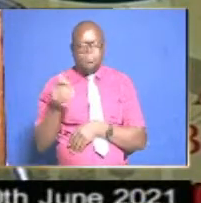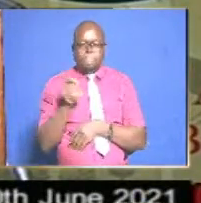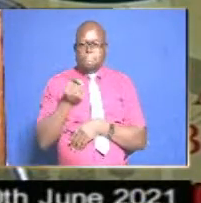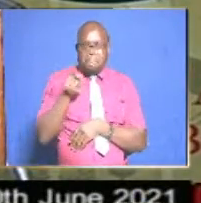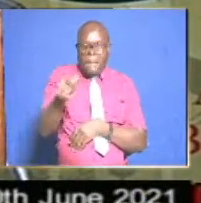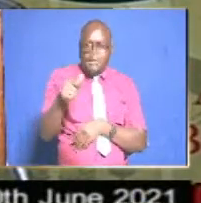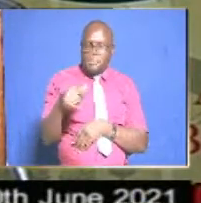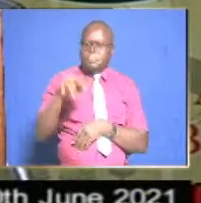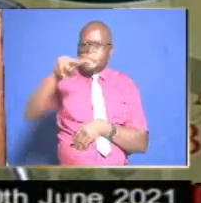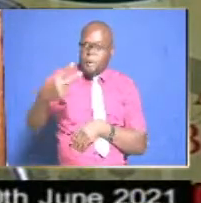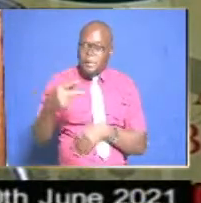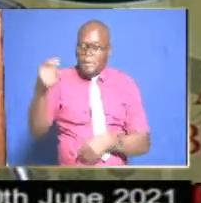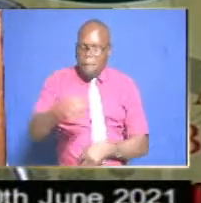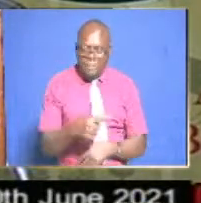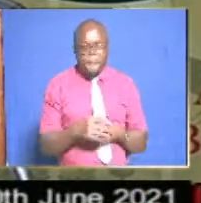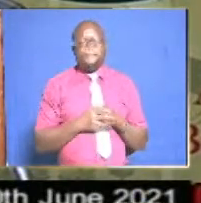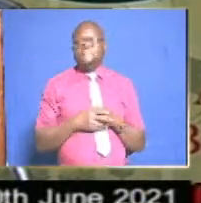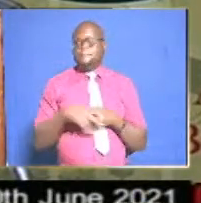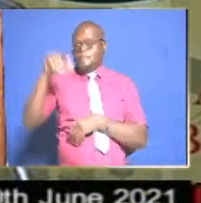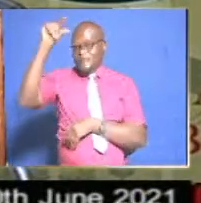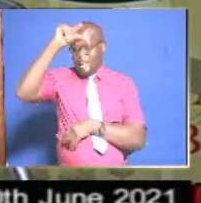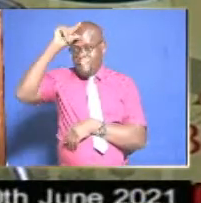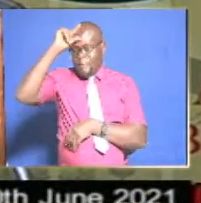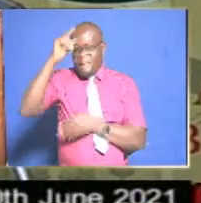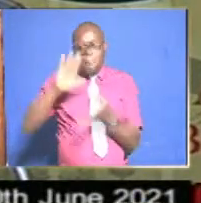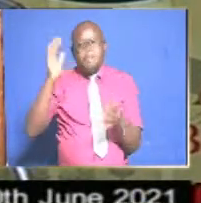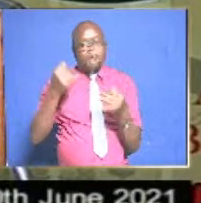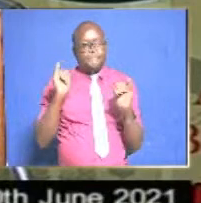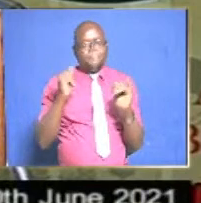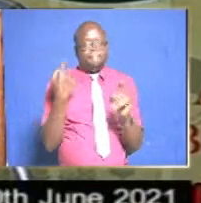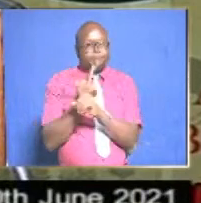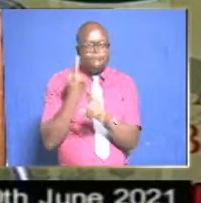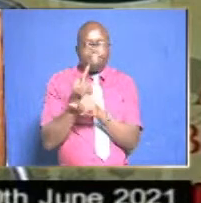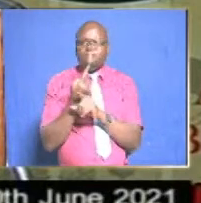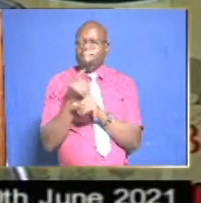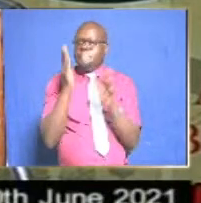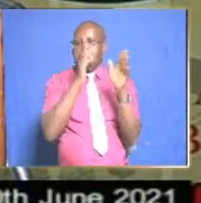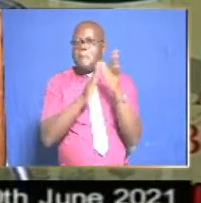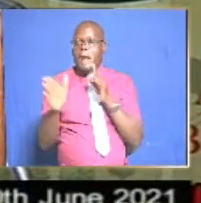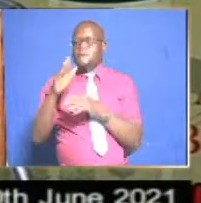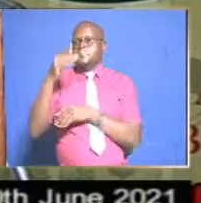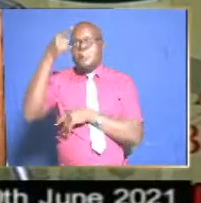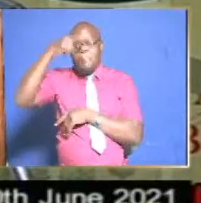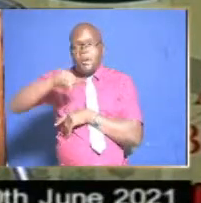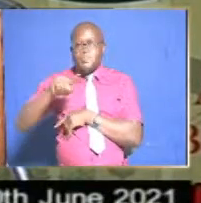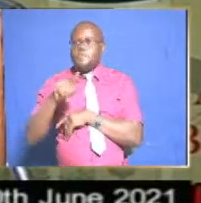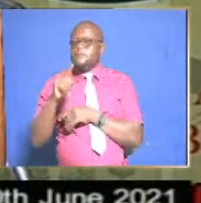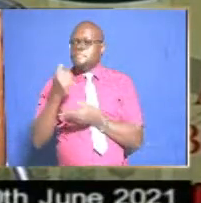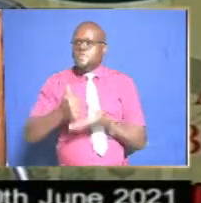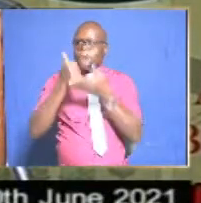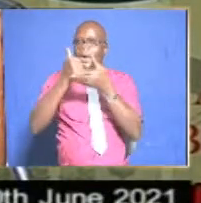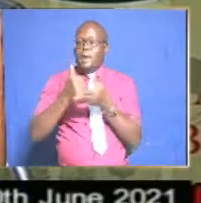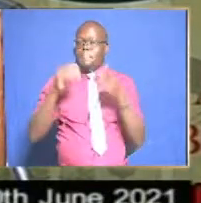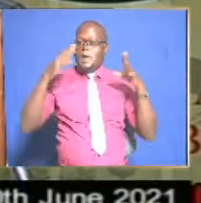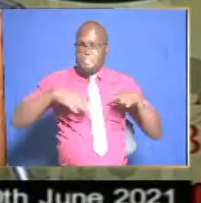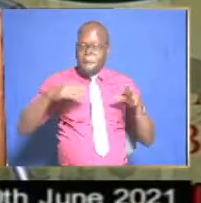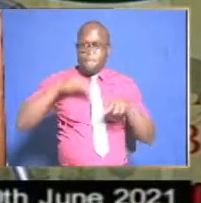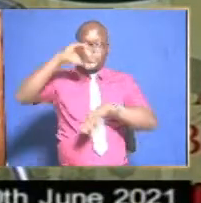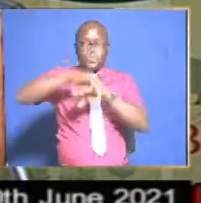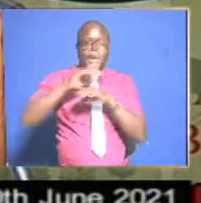Speaker, the government further implemented various monetary policy measures to enhance access to credit by the private